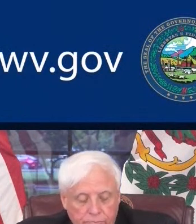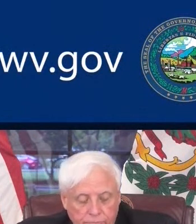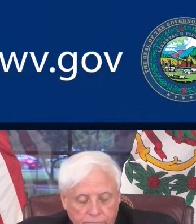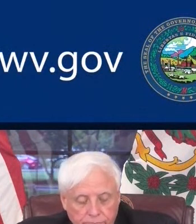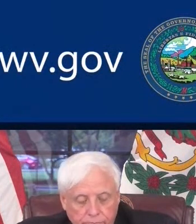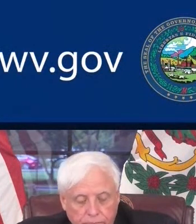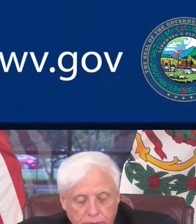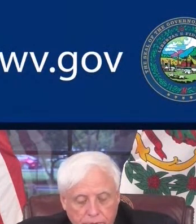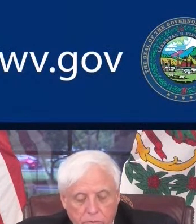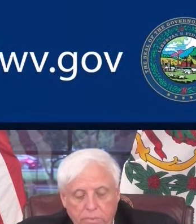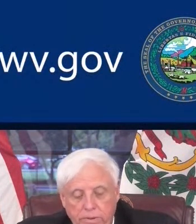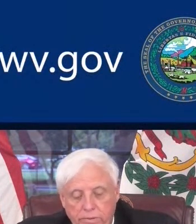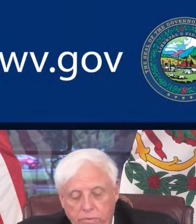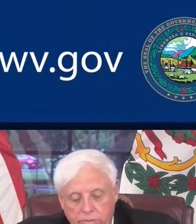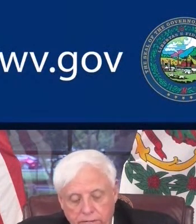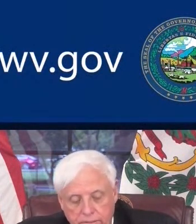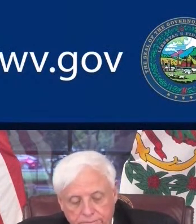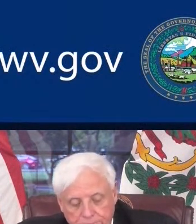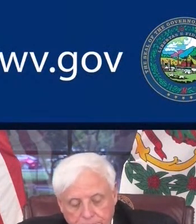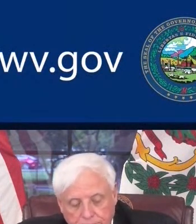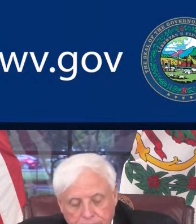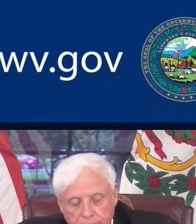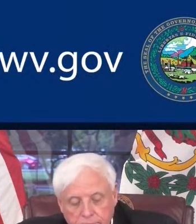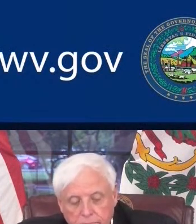Now, stay with me just one second.